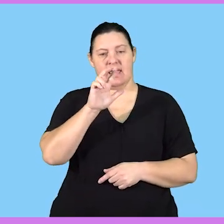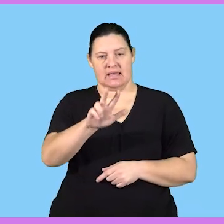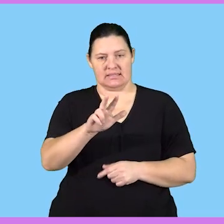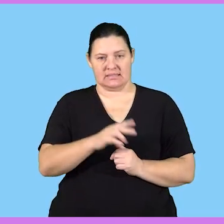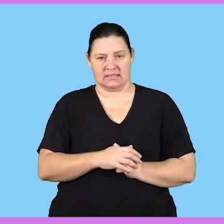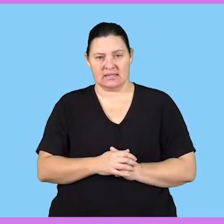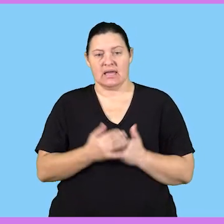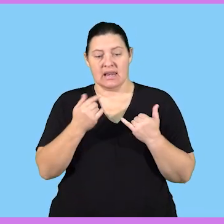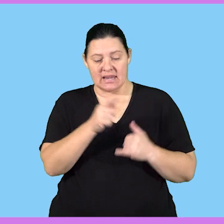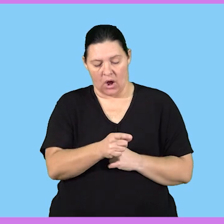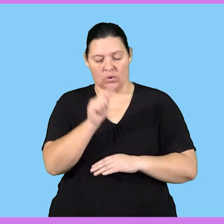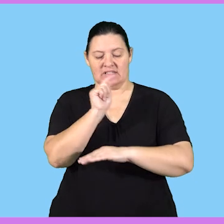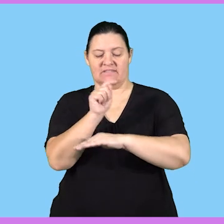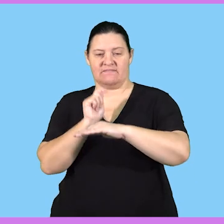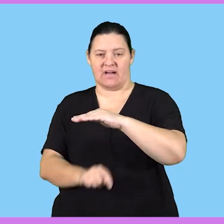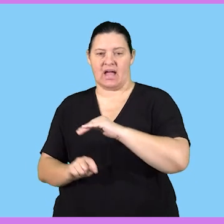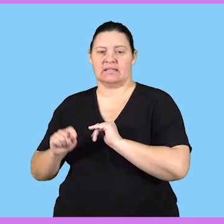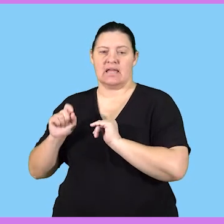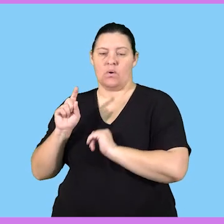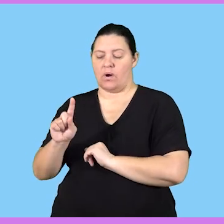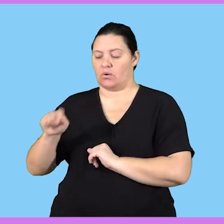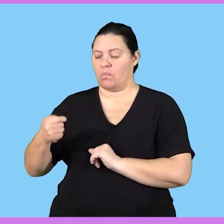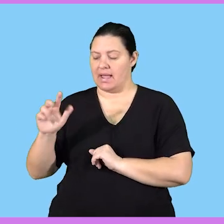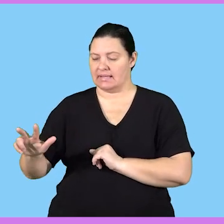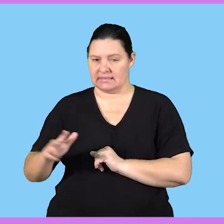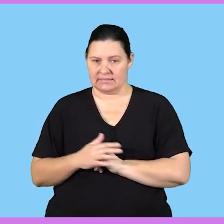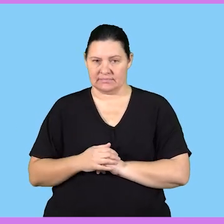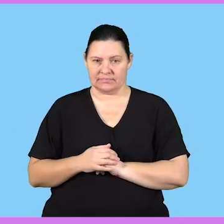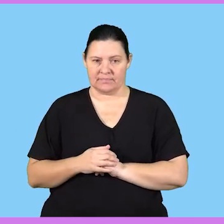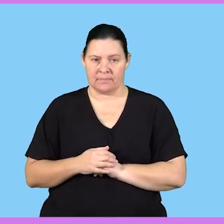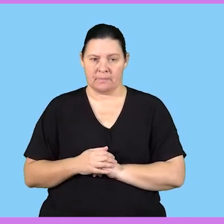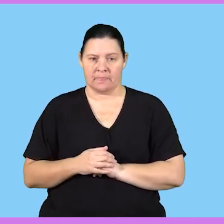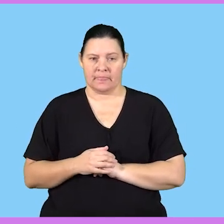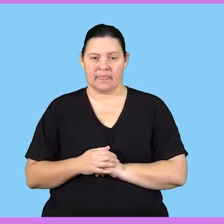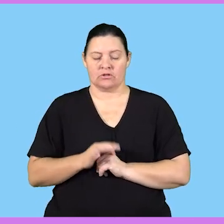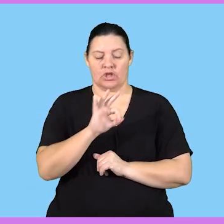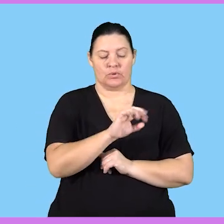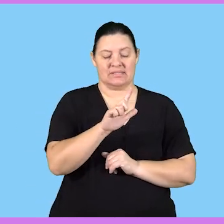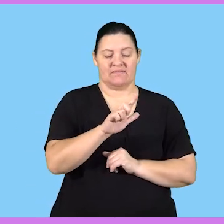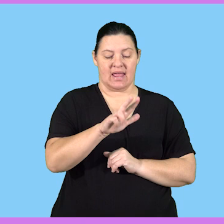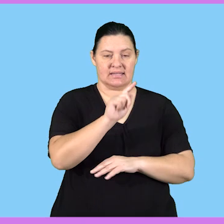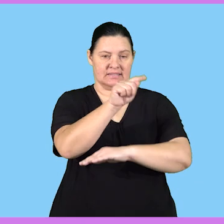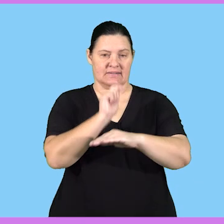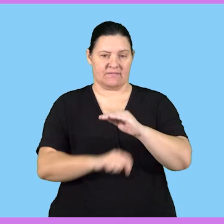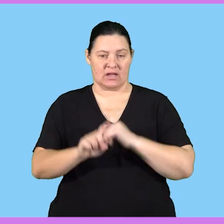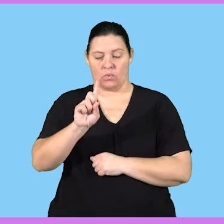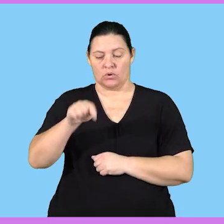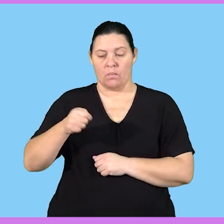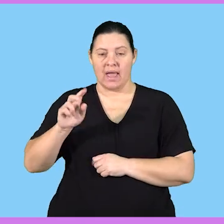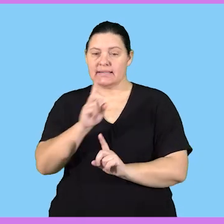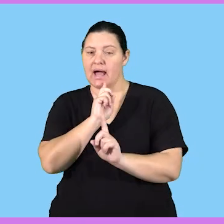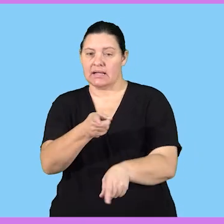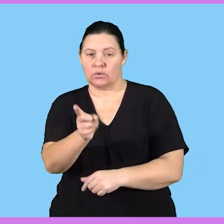378. So that 378 I'm going to divide by 1,8. So 378 divided